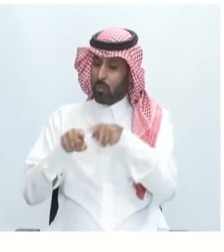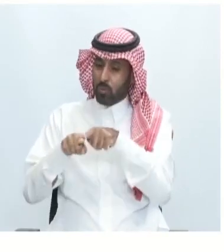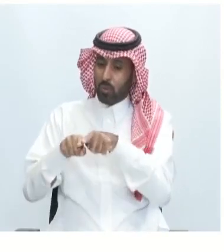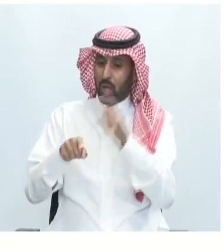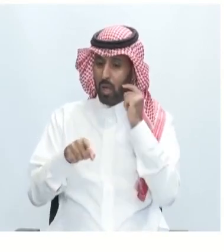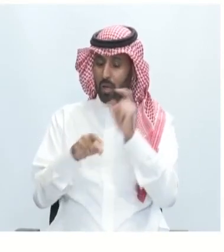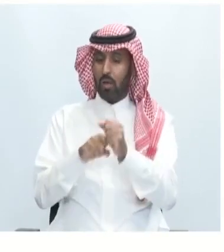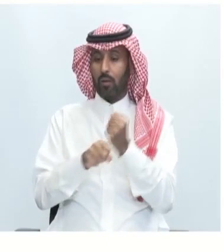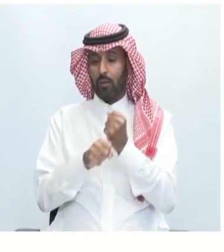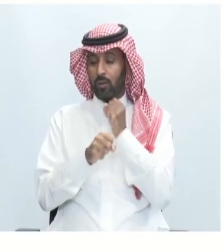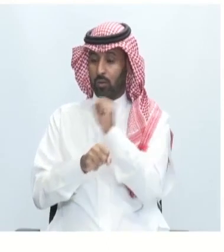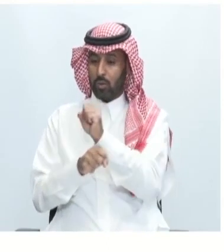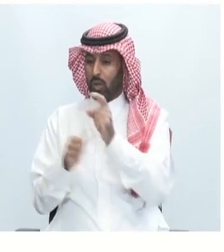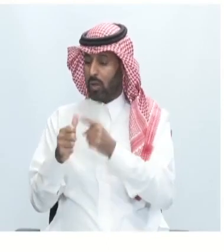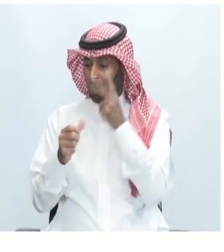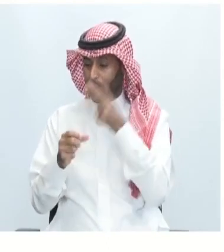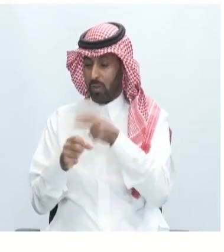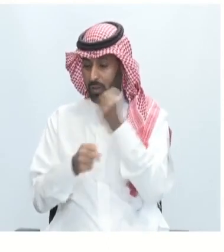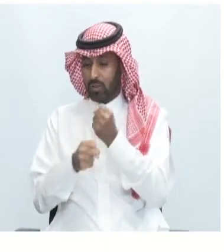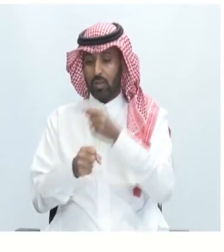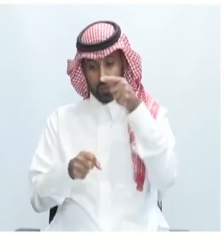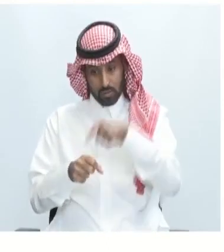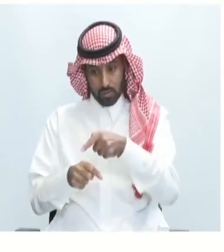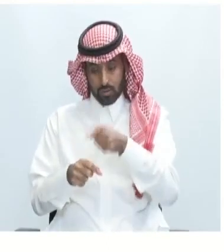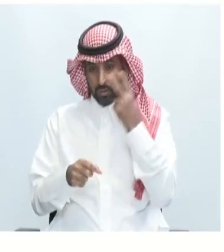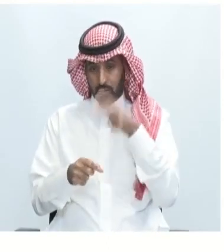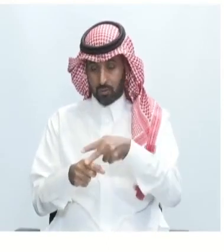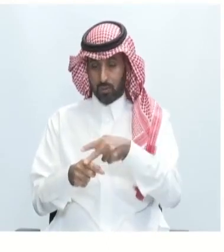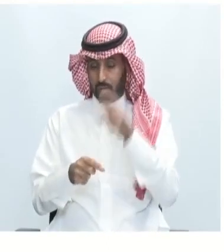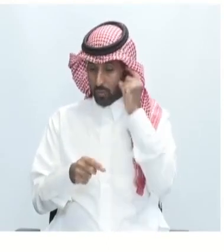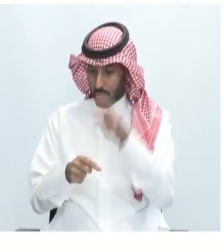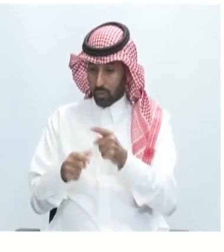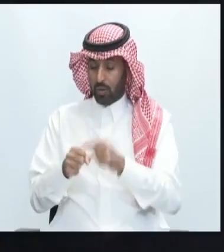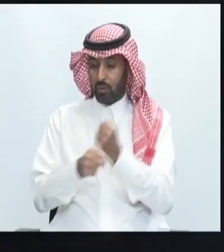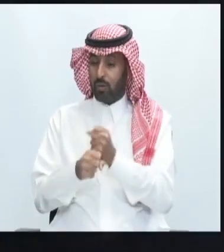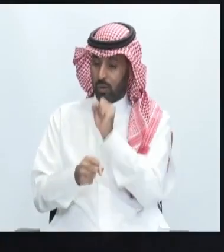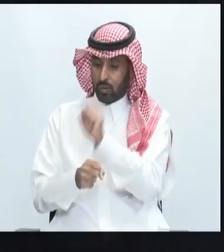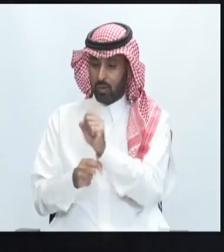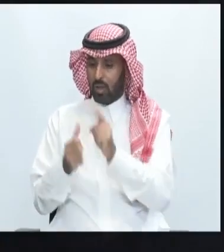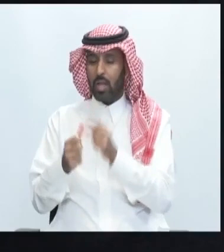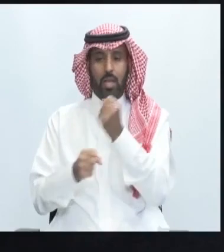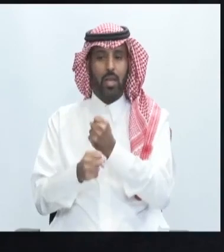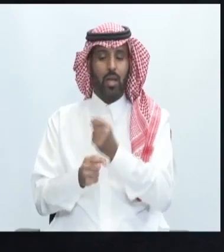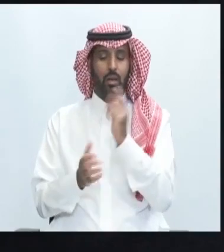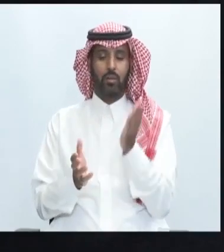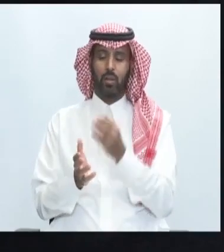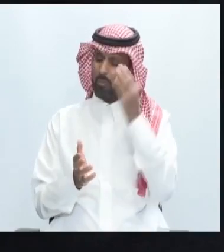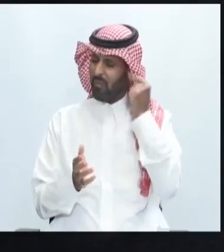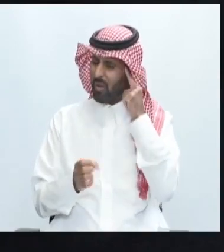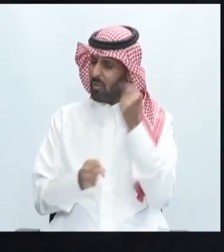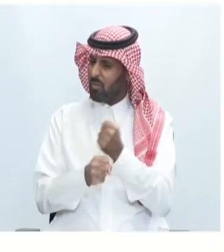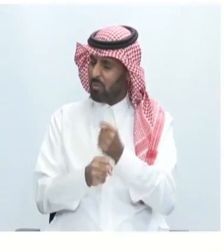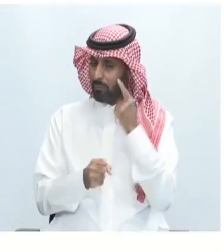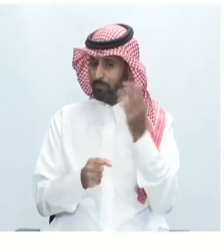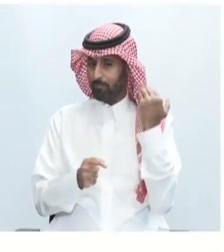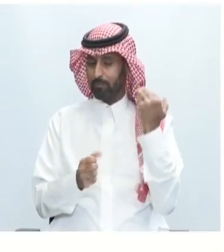the use of the passive to put the focus on the action, and focus here, the passive to put the focus on the action. Remember